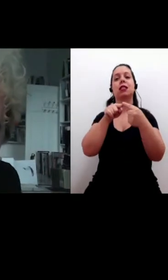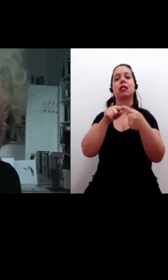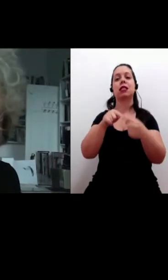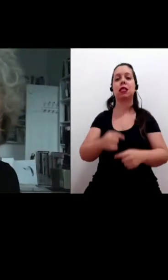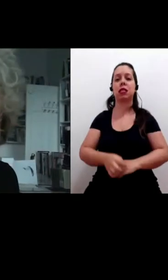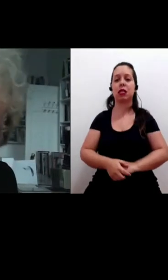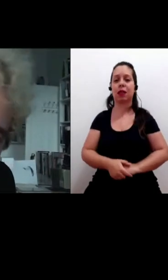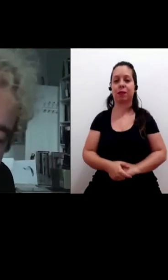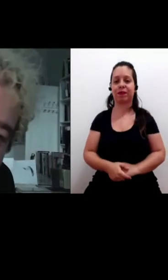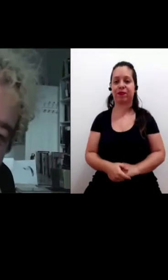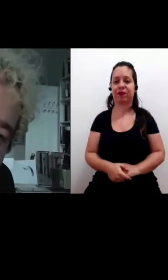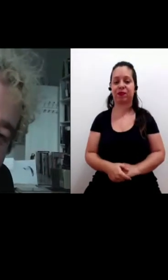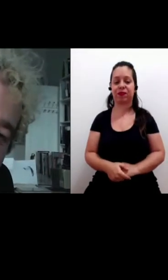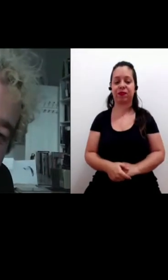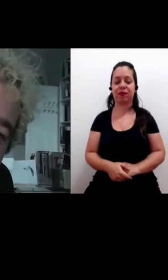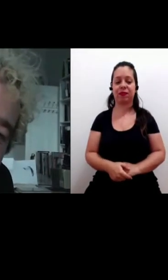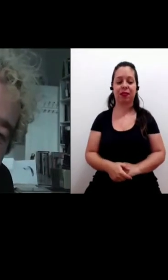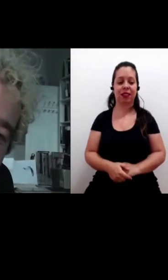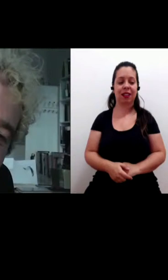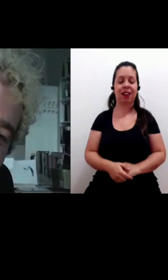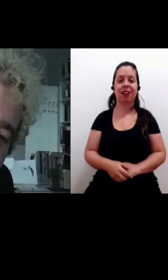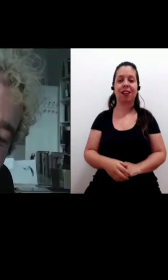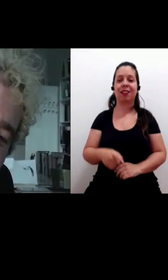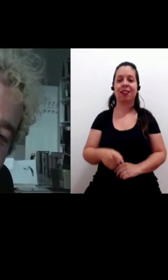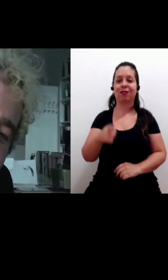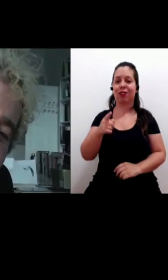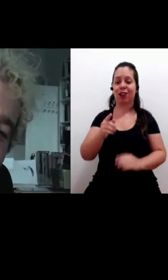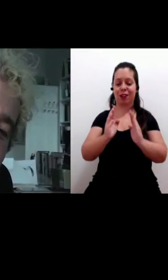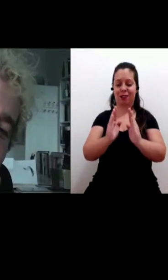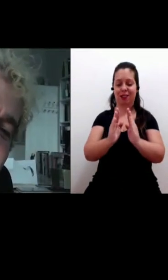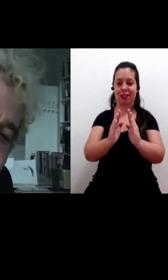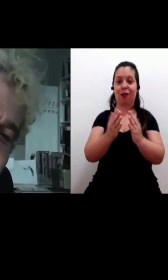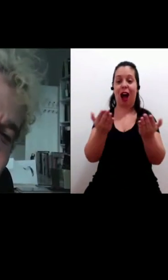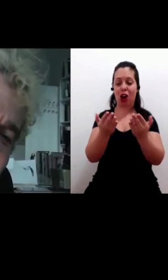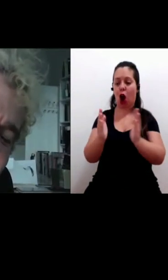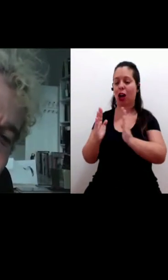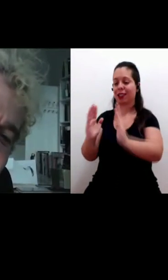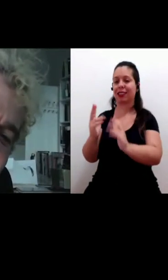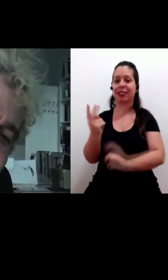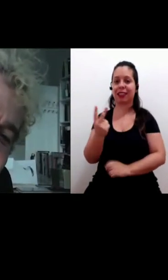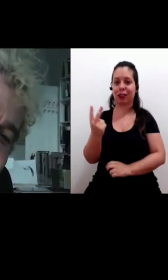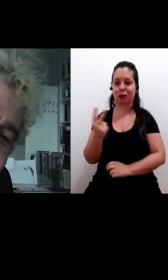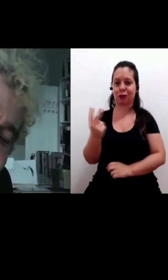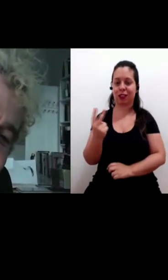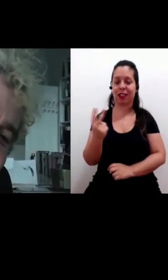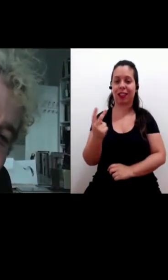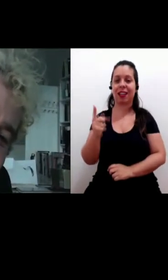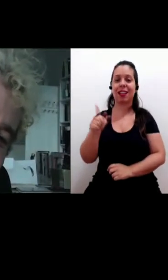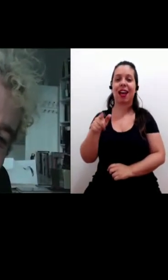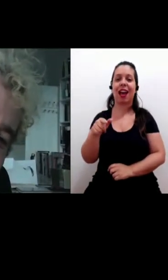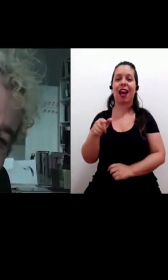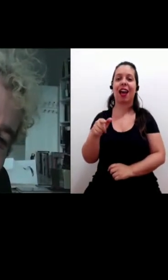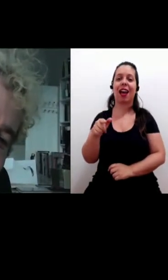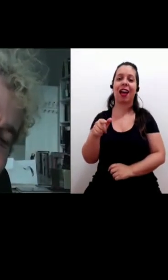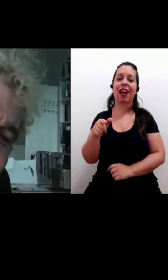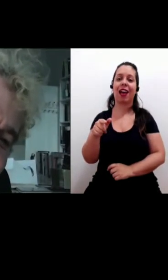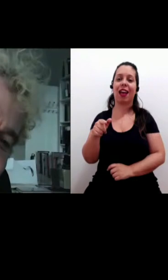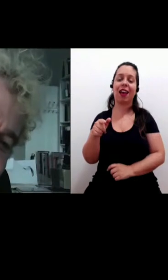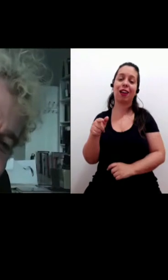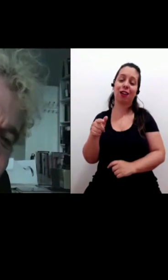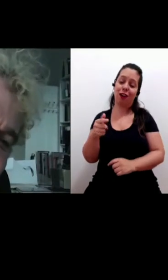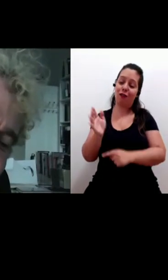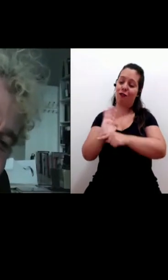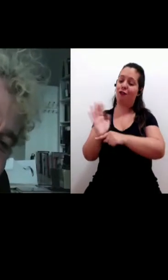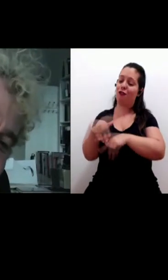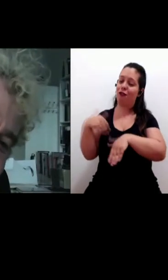think that was great. A great answer. Let's go for the second part, filmic journeys. And you're just talking about narration, your